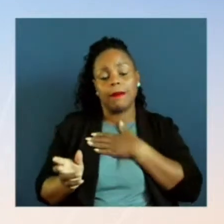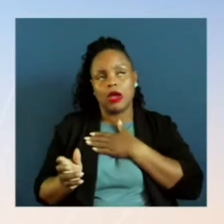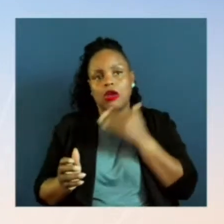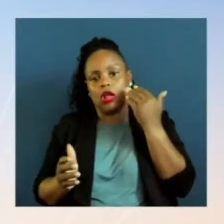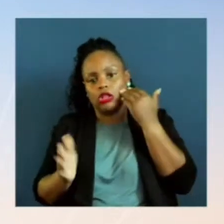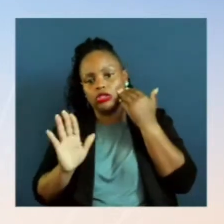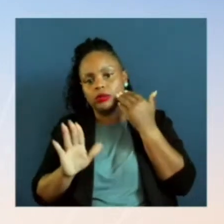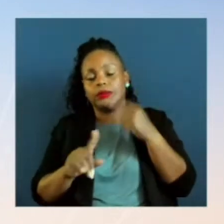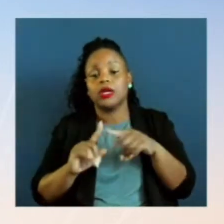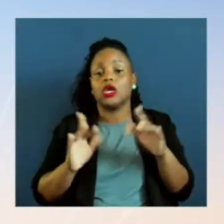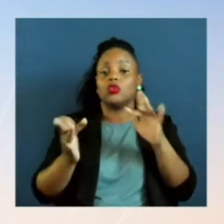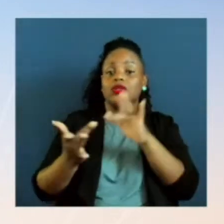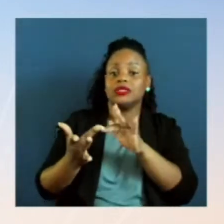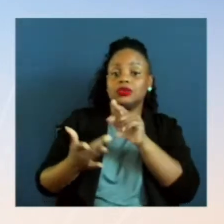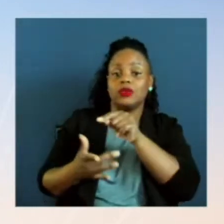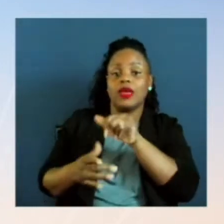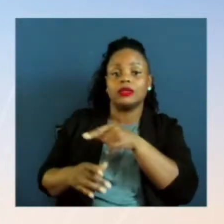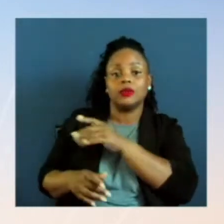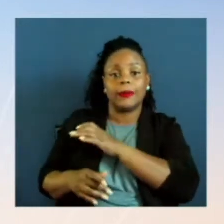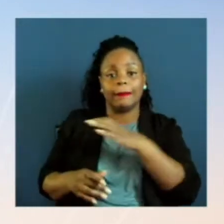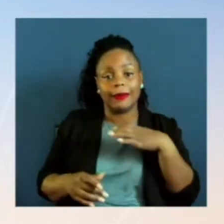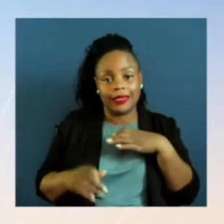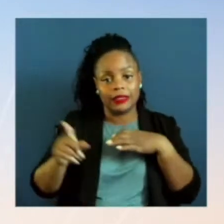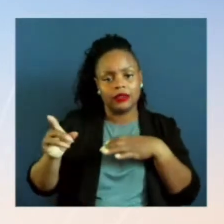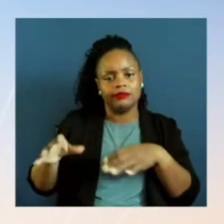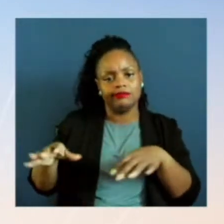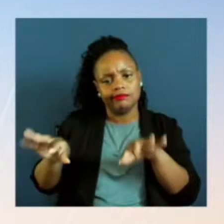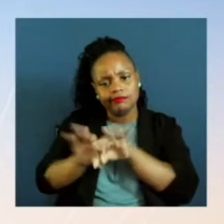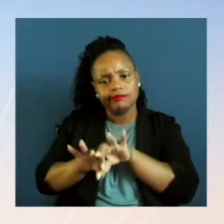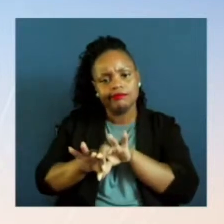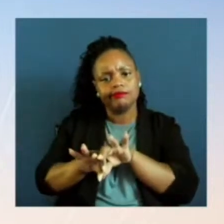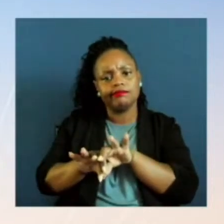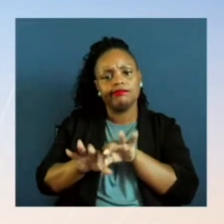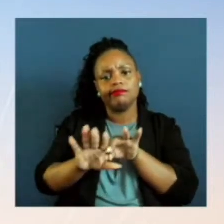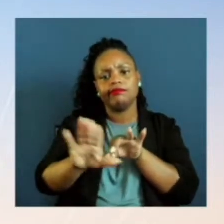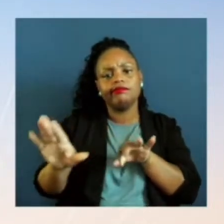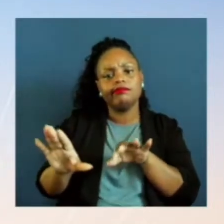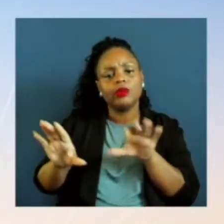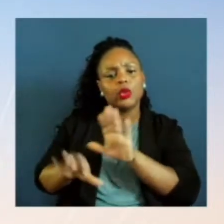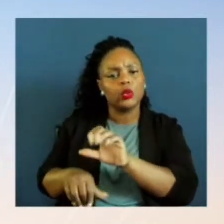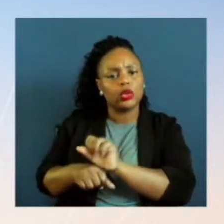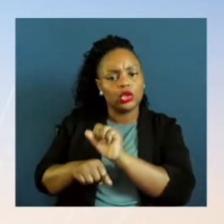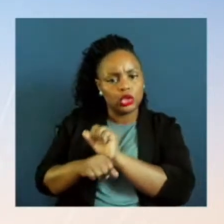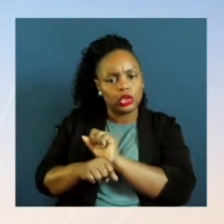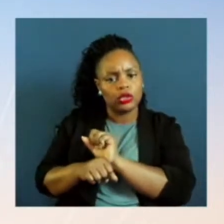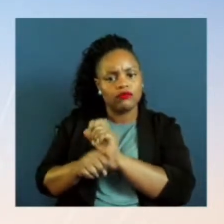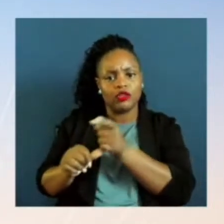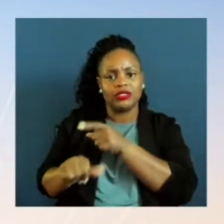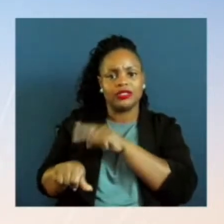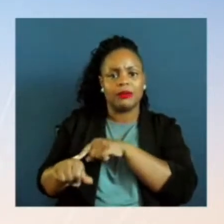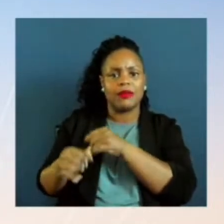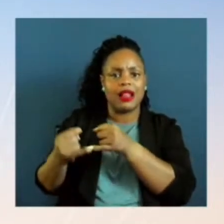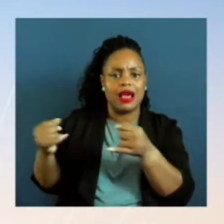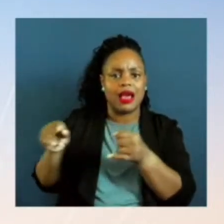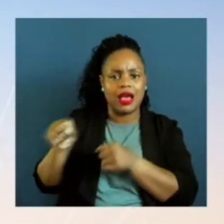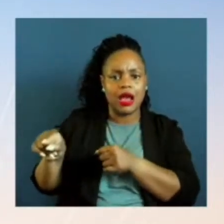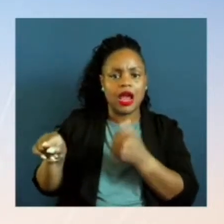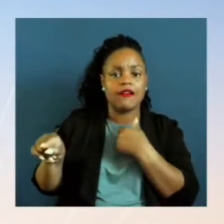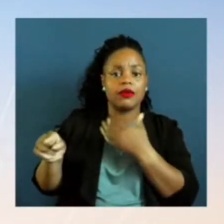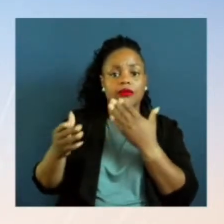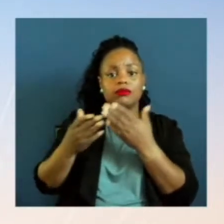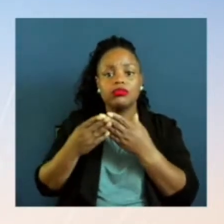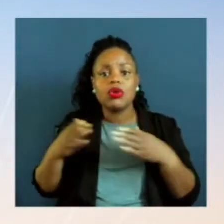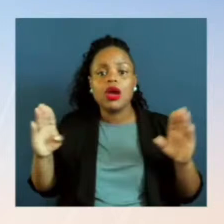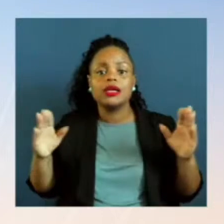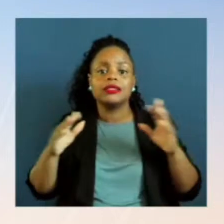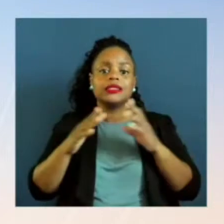important they do their work on the timeline that was designated and that they examine from a broad and diverse viewpoint all of these questions. But the President looks